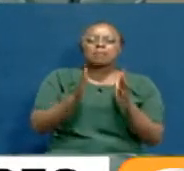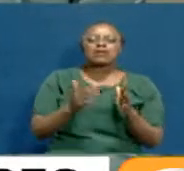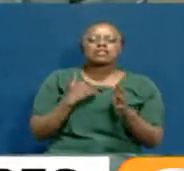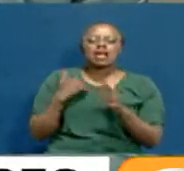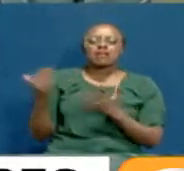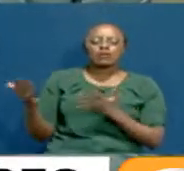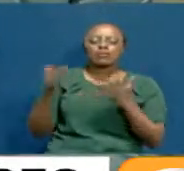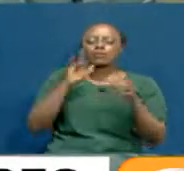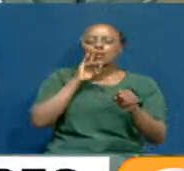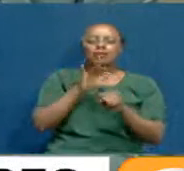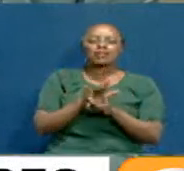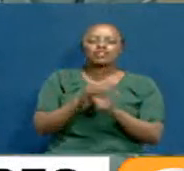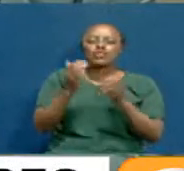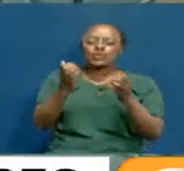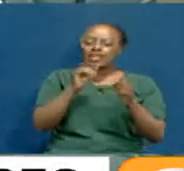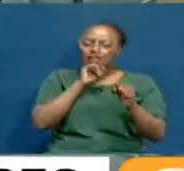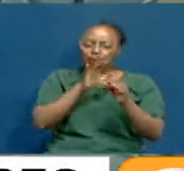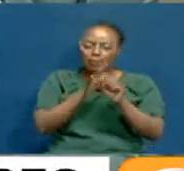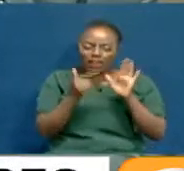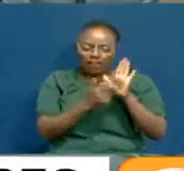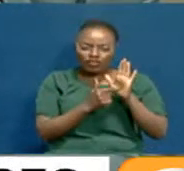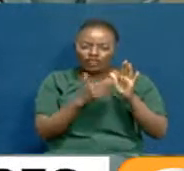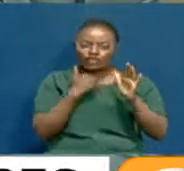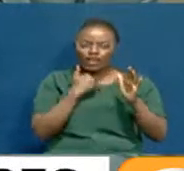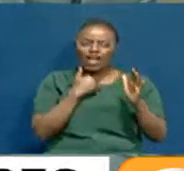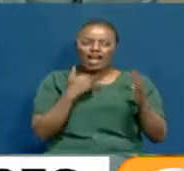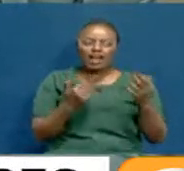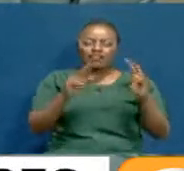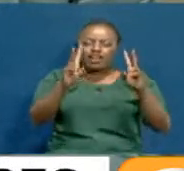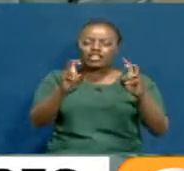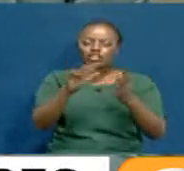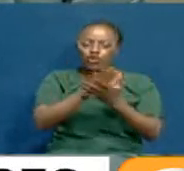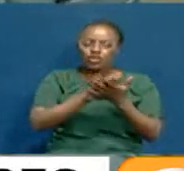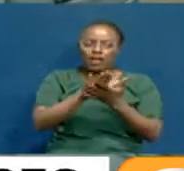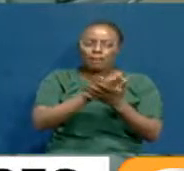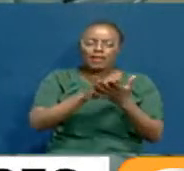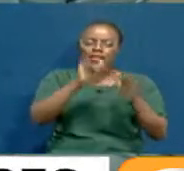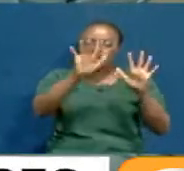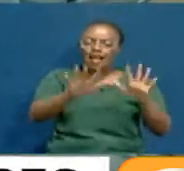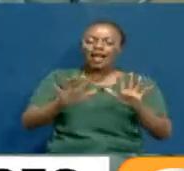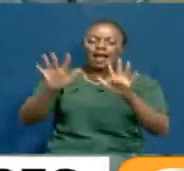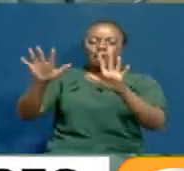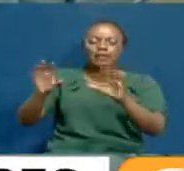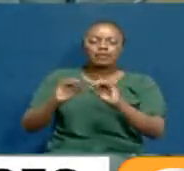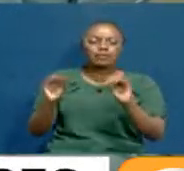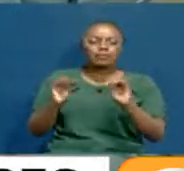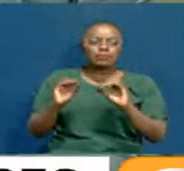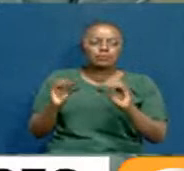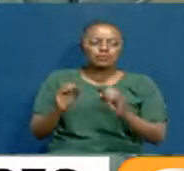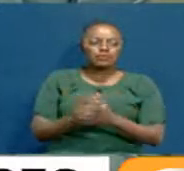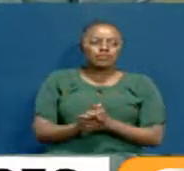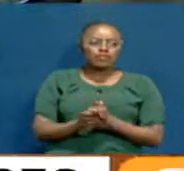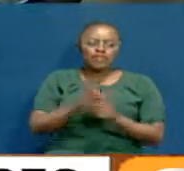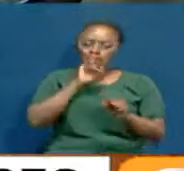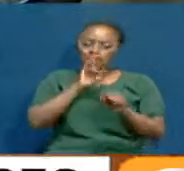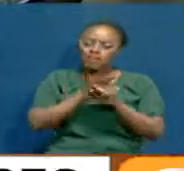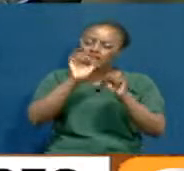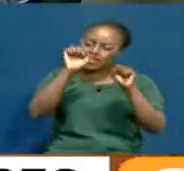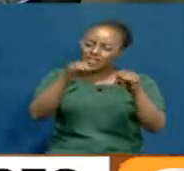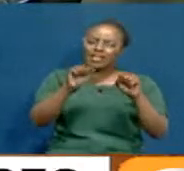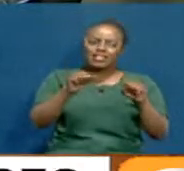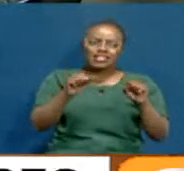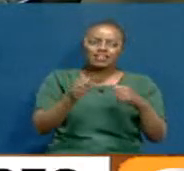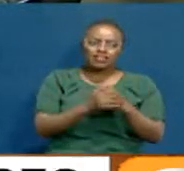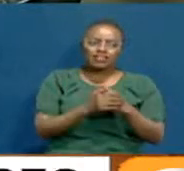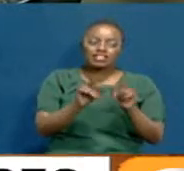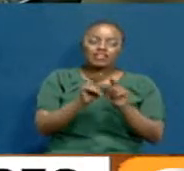a manifesto. You don't need a manifesto for you to have an issue based campaign. We have had, but the manifestos have come in late game,